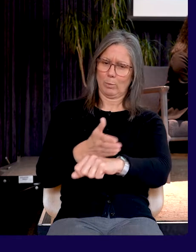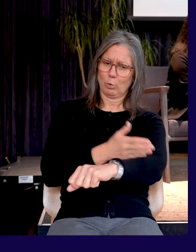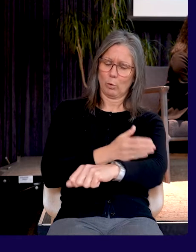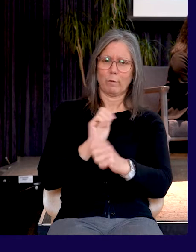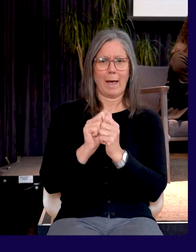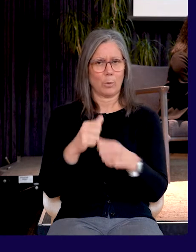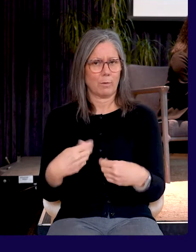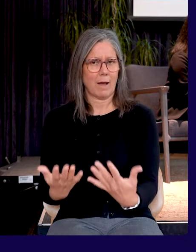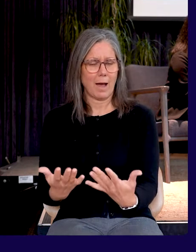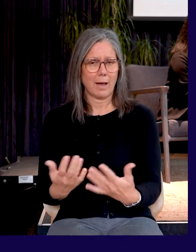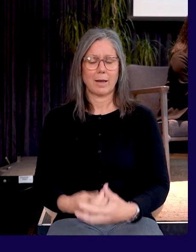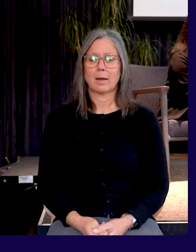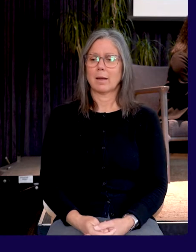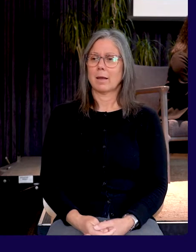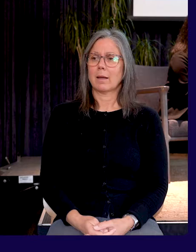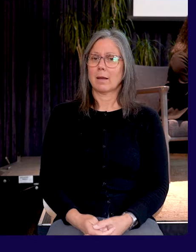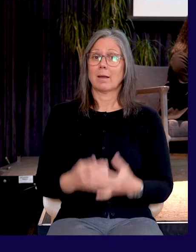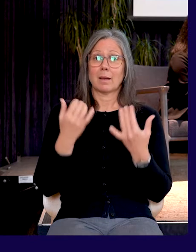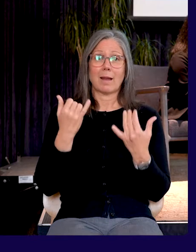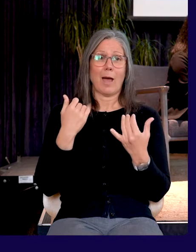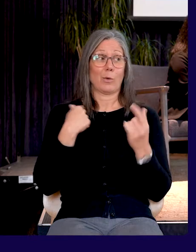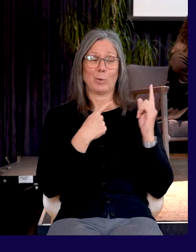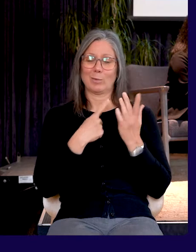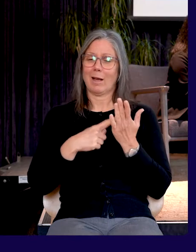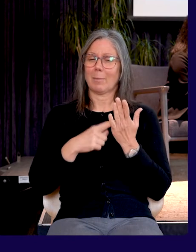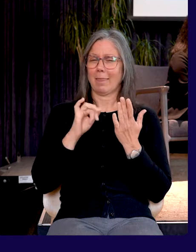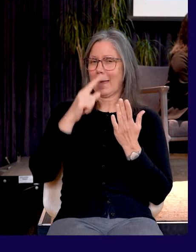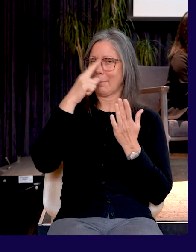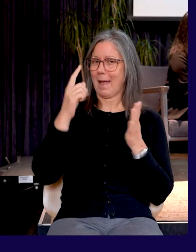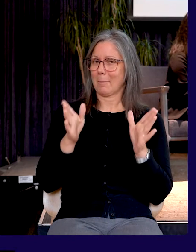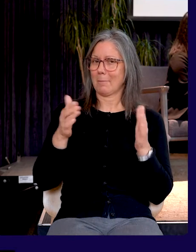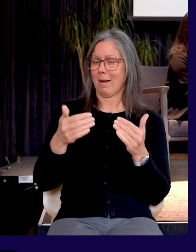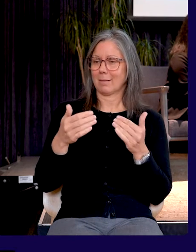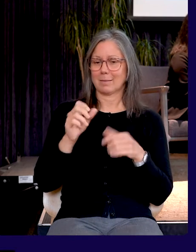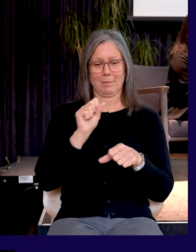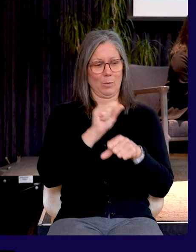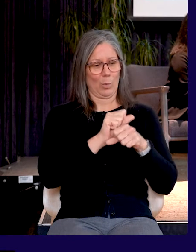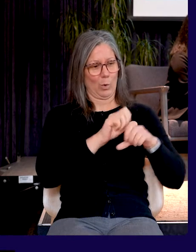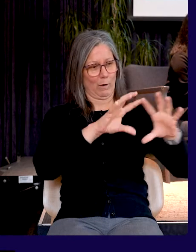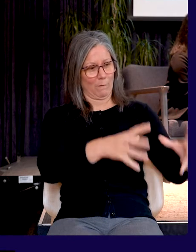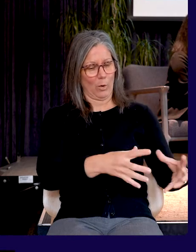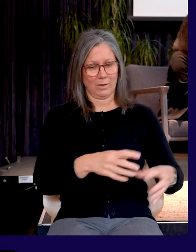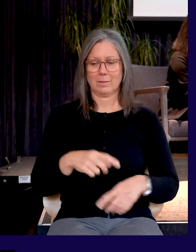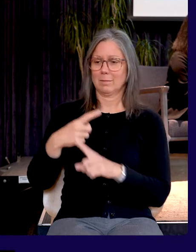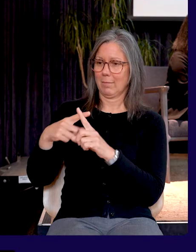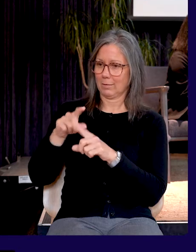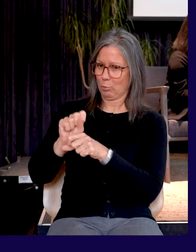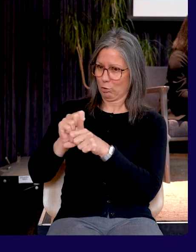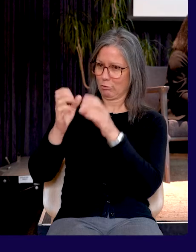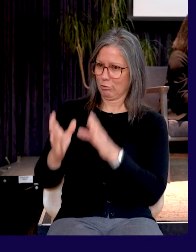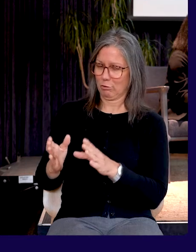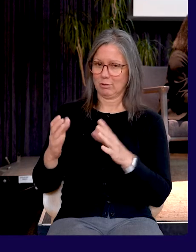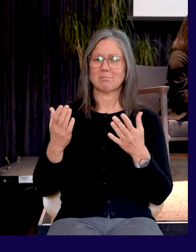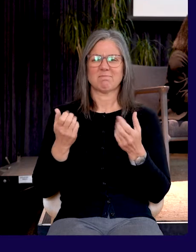it. You've exposed the black box of the workforce board system, where there are so many different resources.